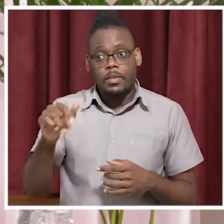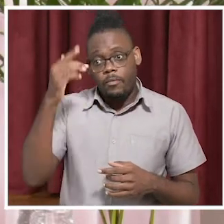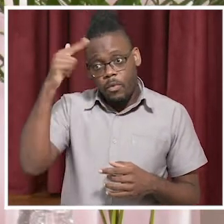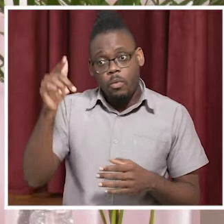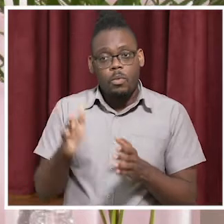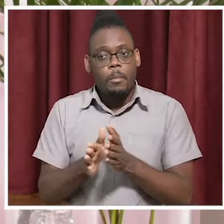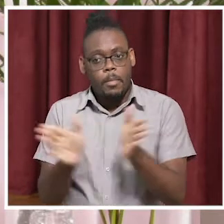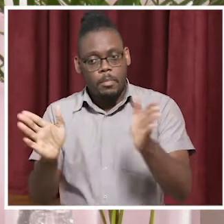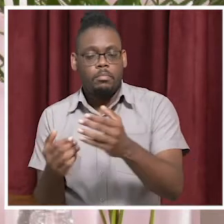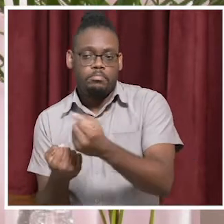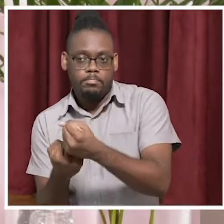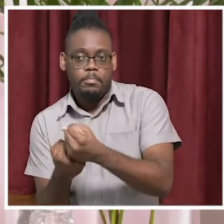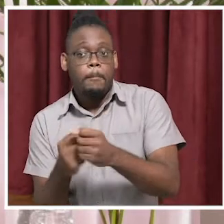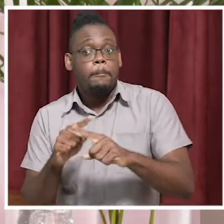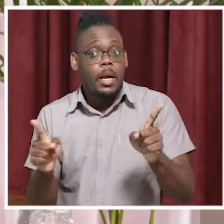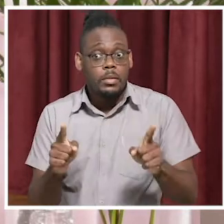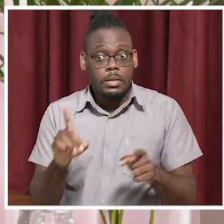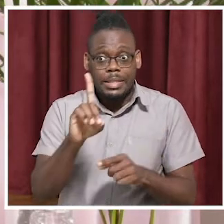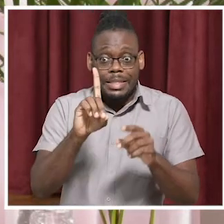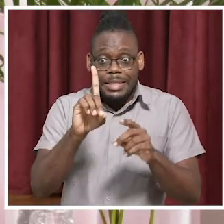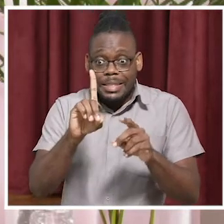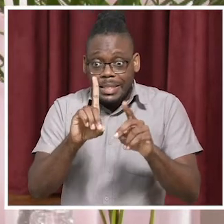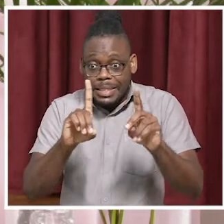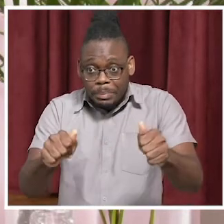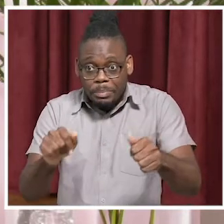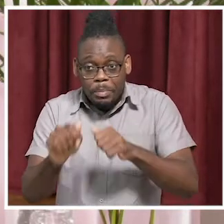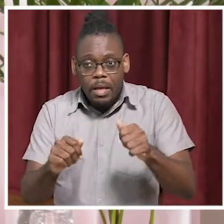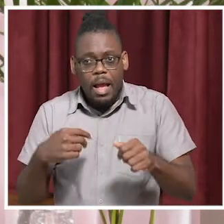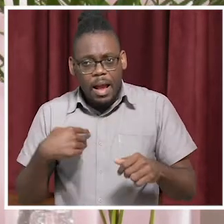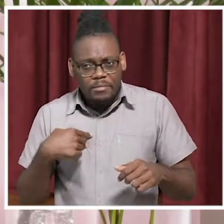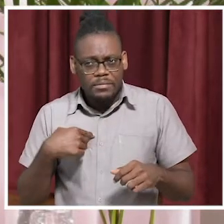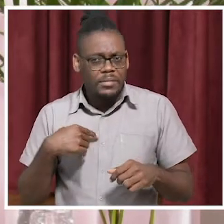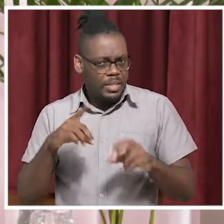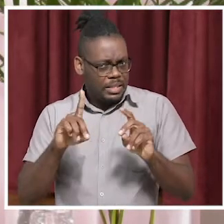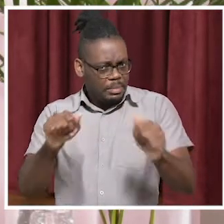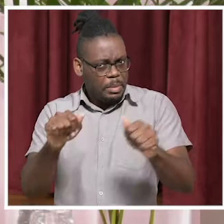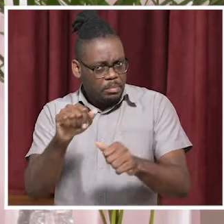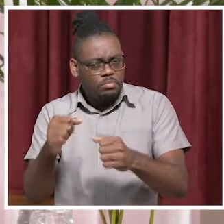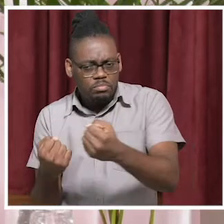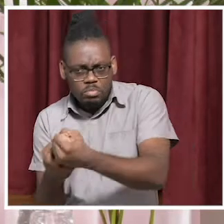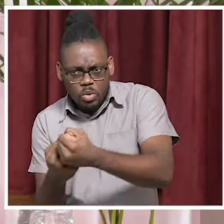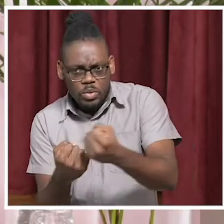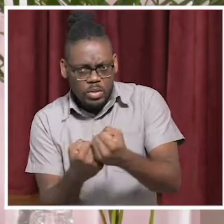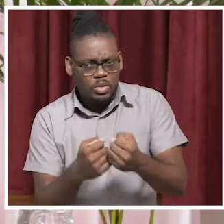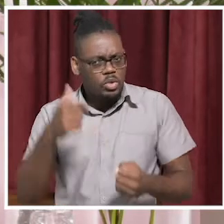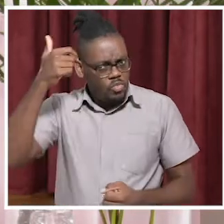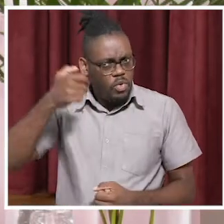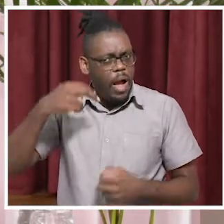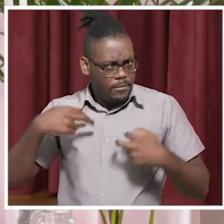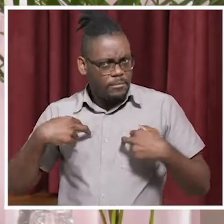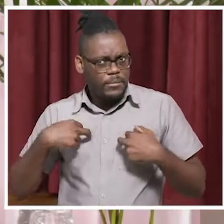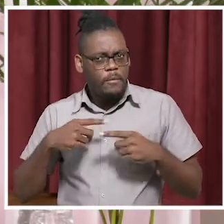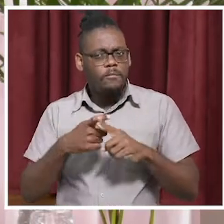disabled persons, we have the disability assistance grant, mm-hmm. and that is paid from age 18 right up. So